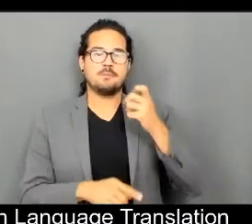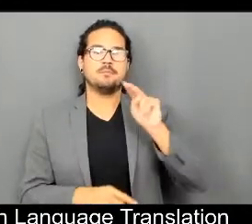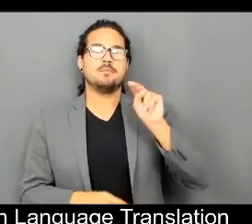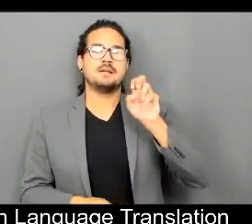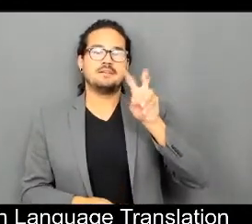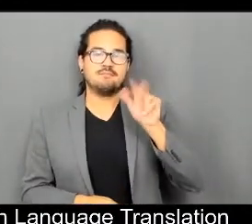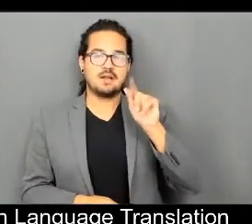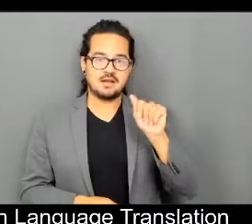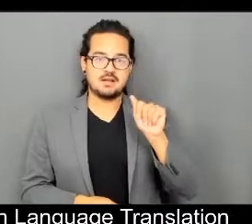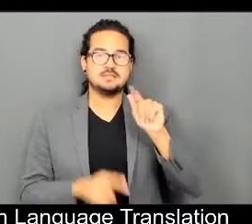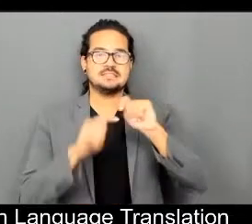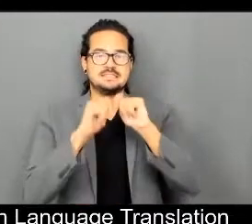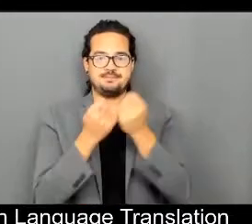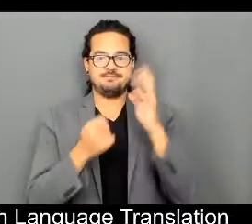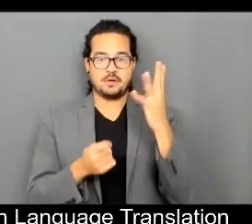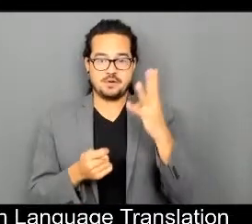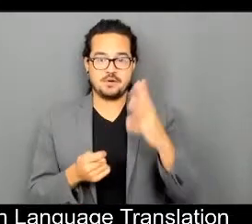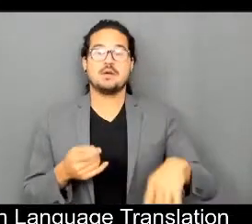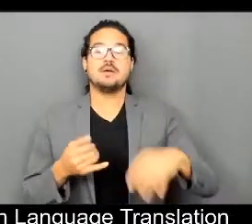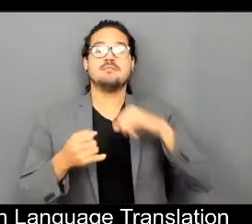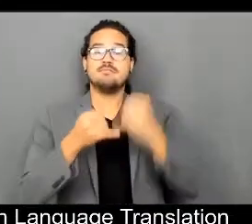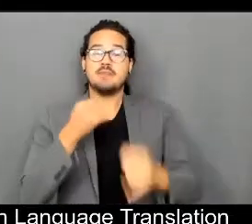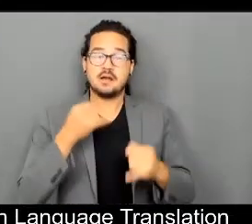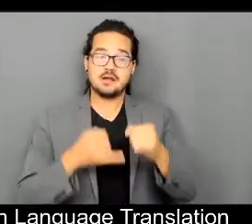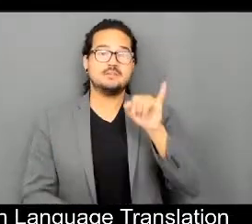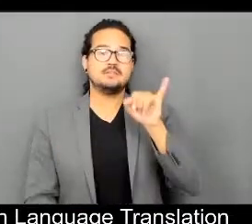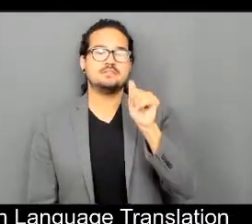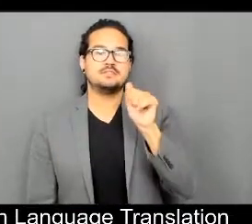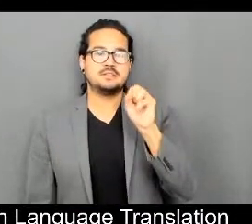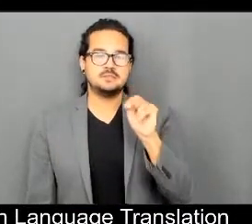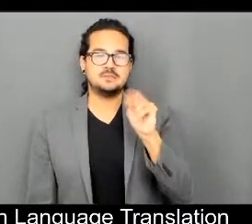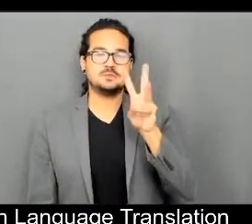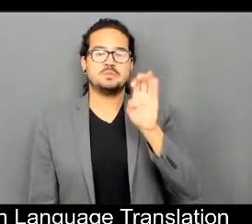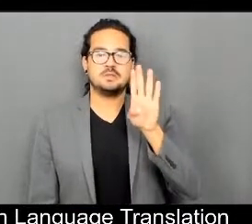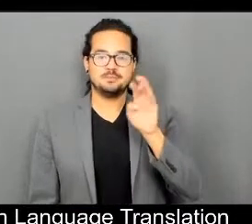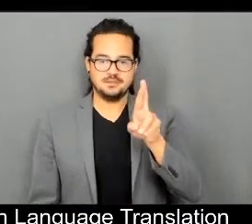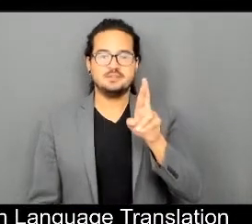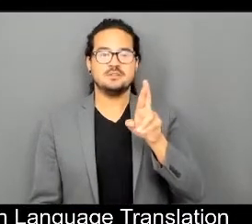Fire. So I'll turn it over to Brandon.